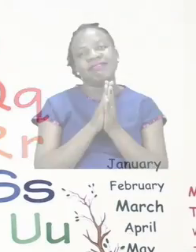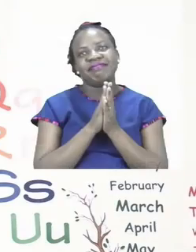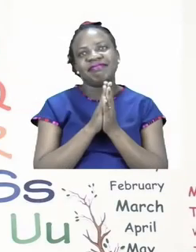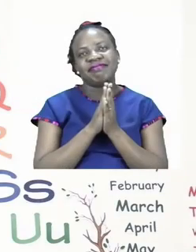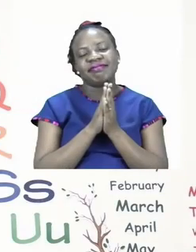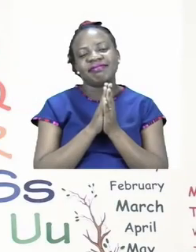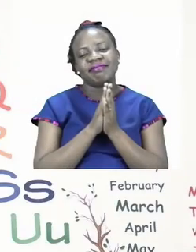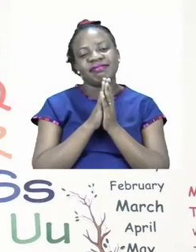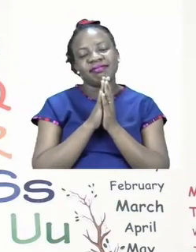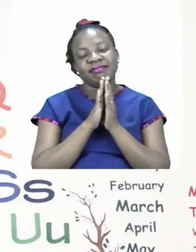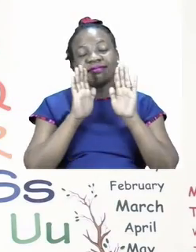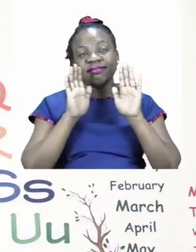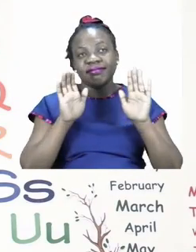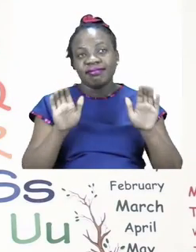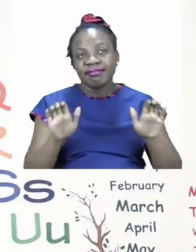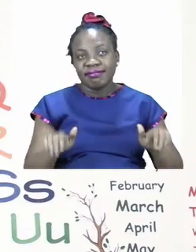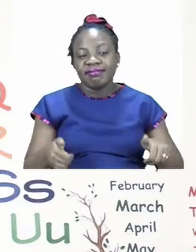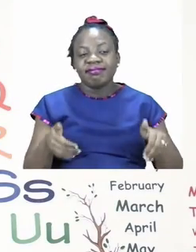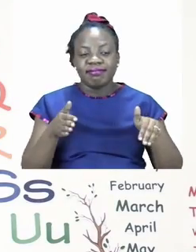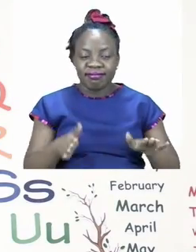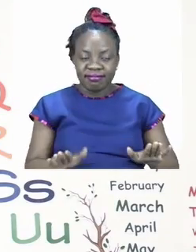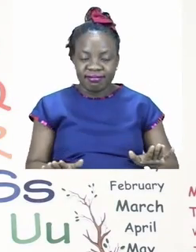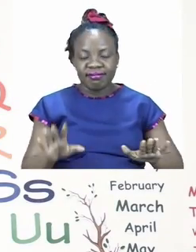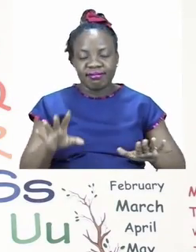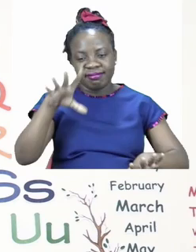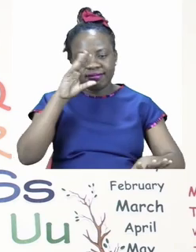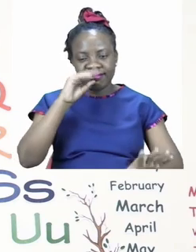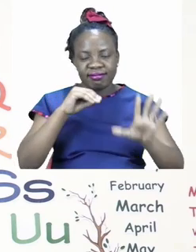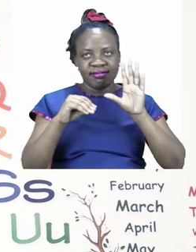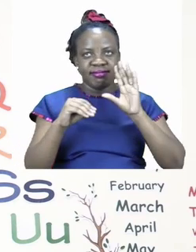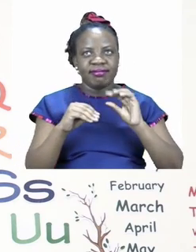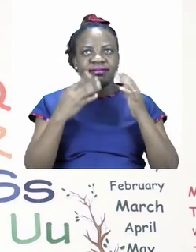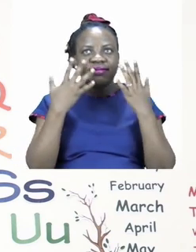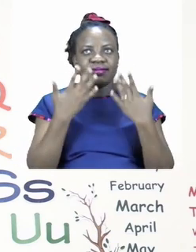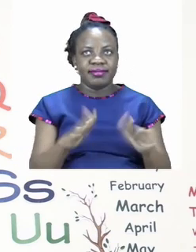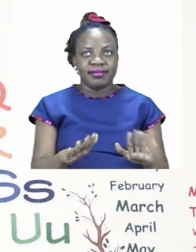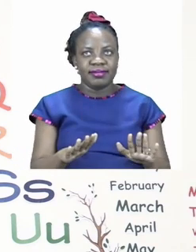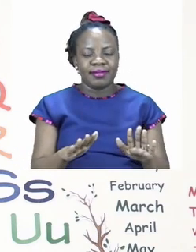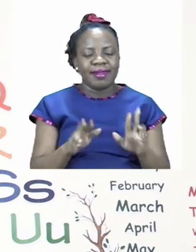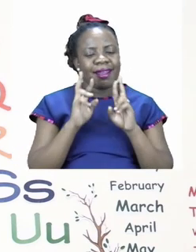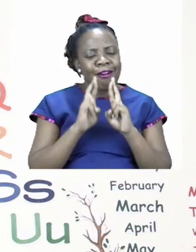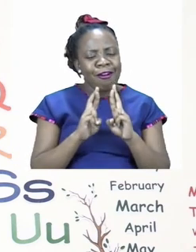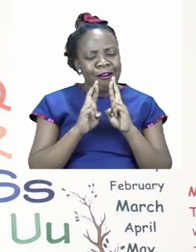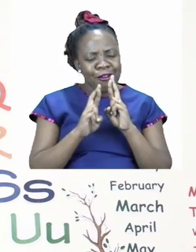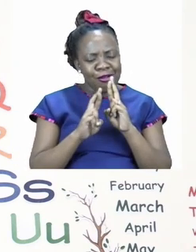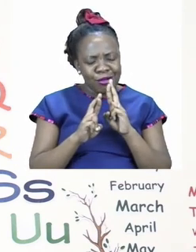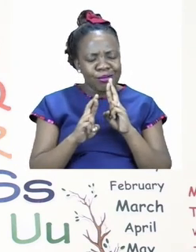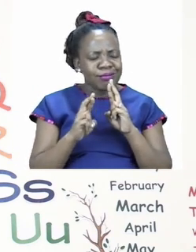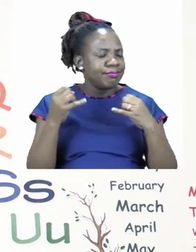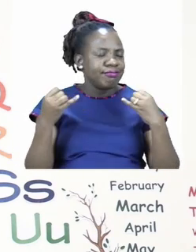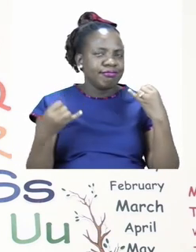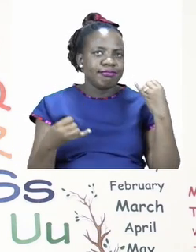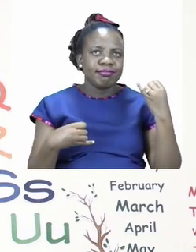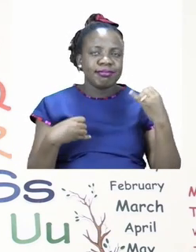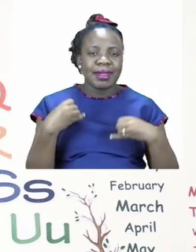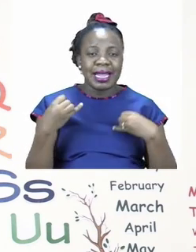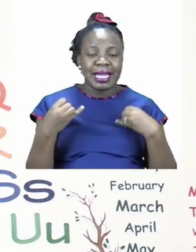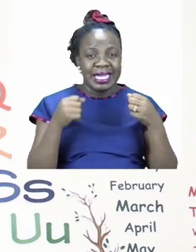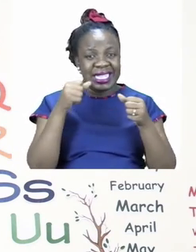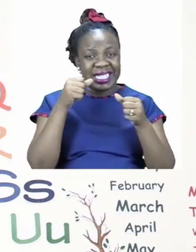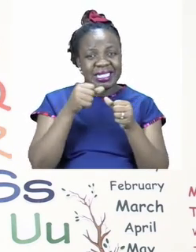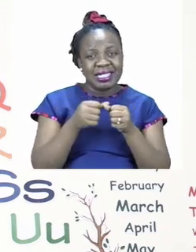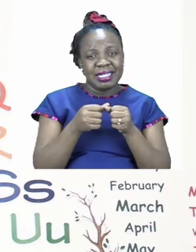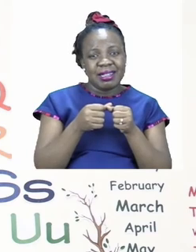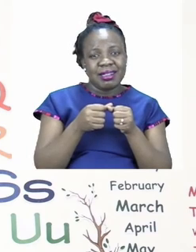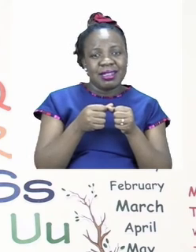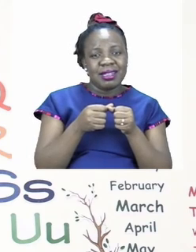Boys and girls, we have now come to the end of our lesson, but I hope you had fun. Remember, if you're not sure what to do